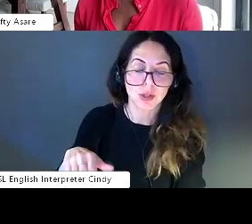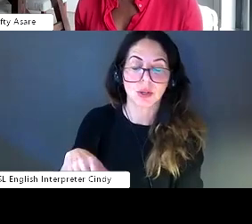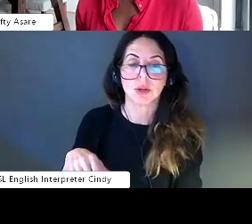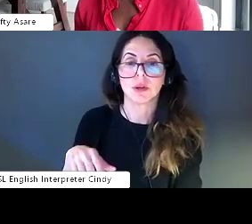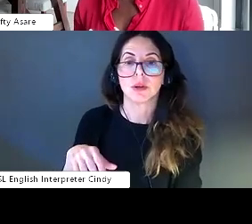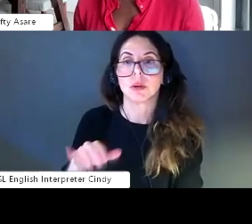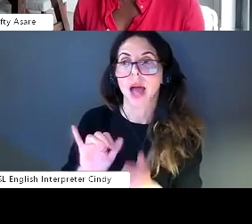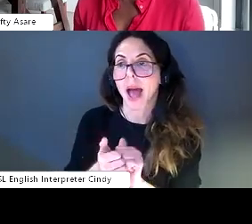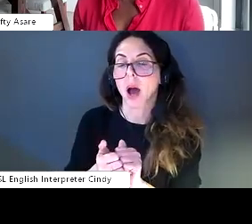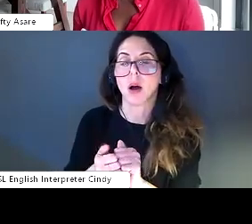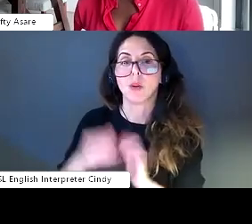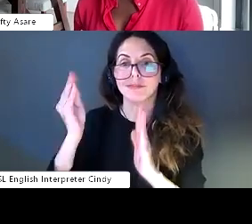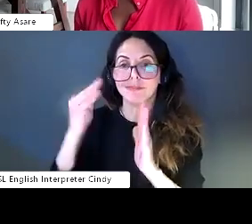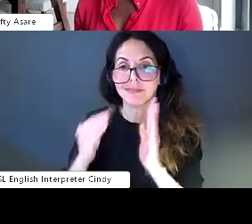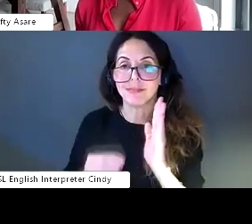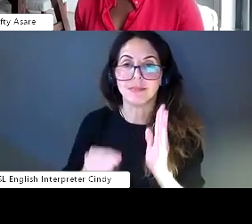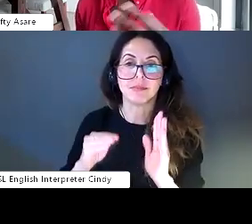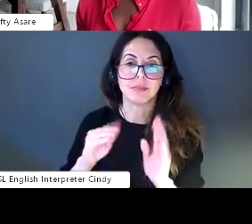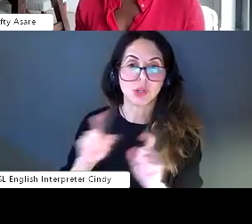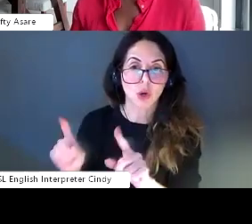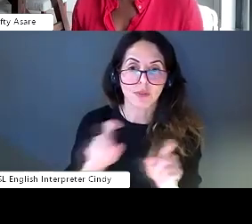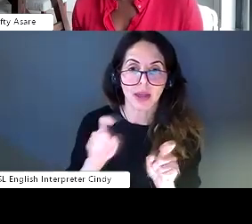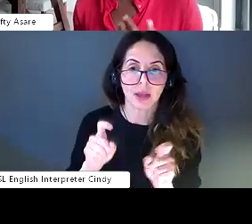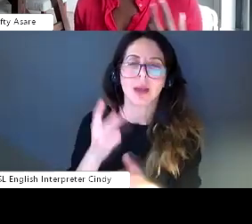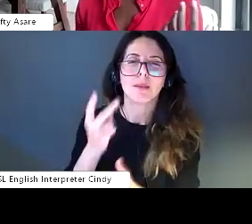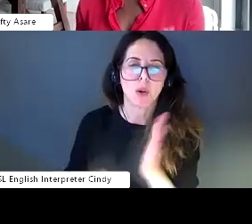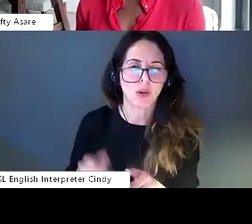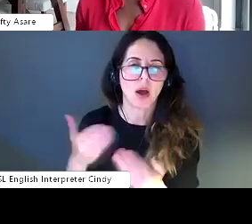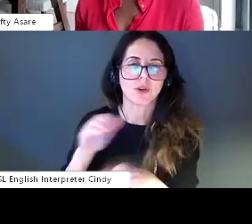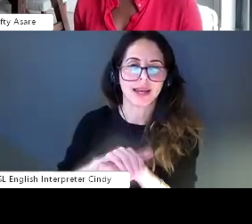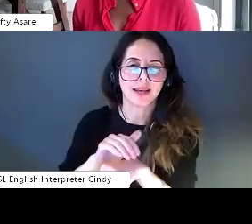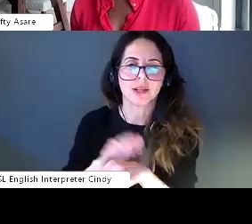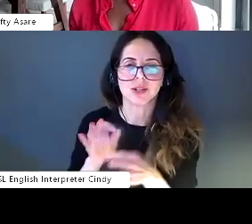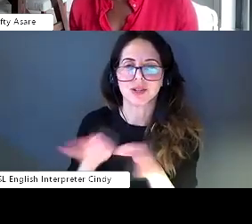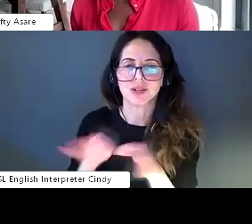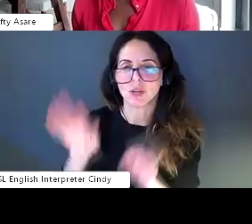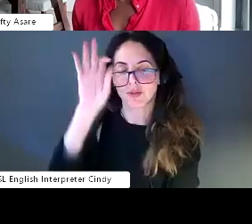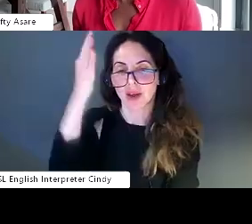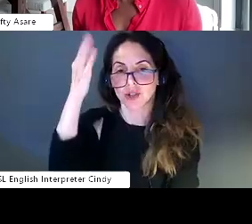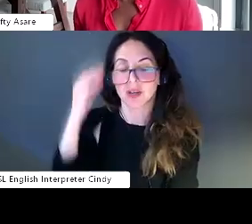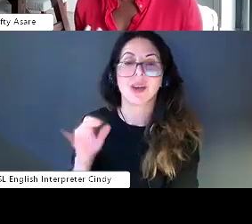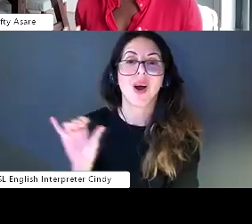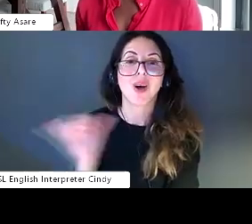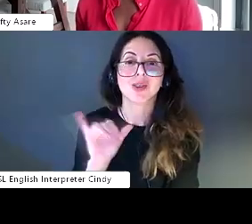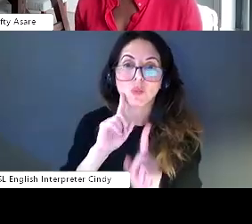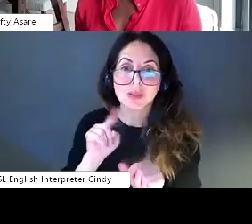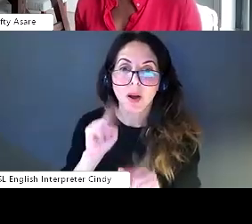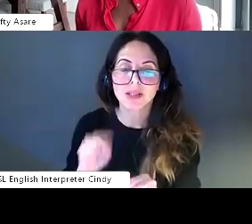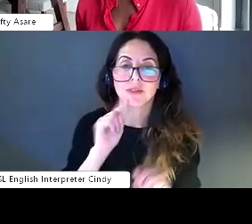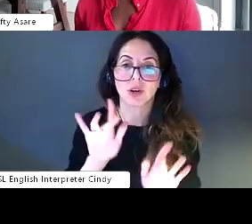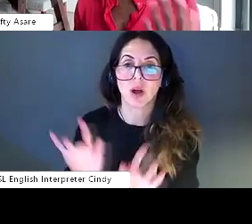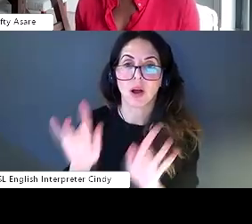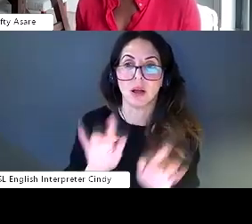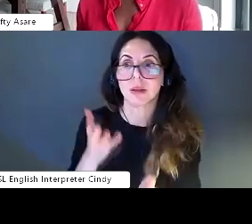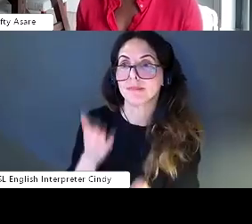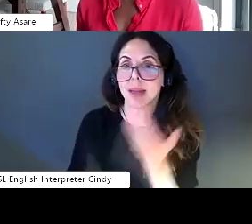to survey completion. It was in French and English. There was audio or video recorded responses if folks didn't want to